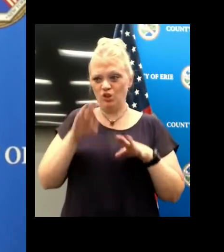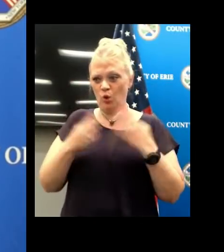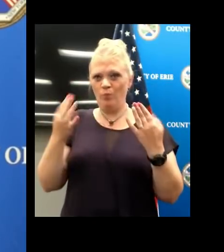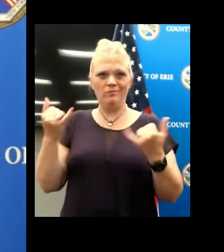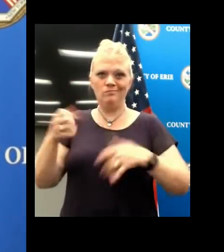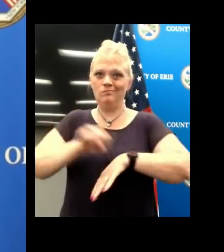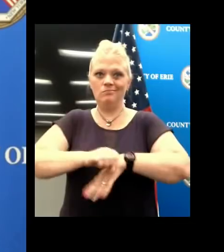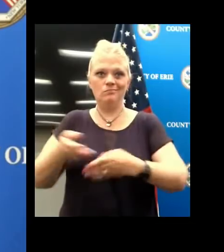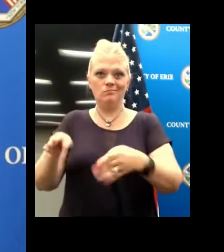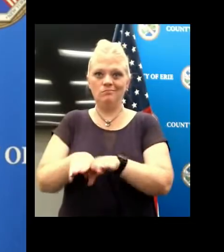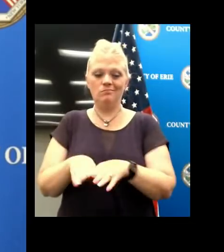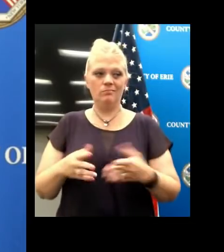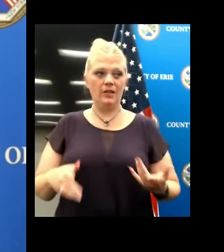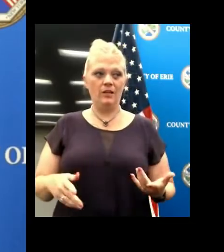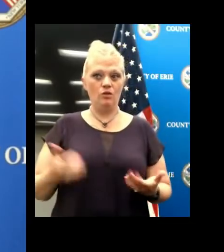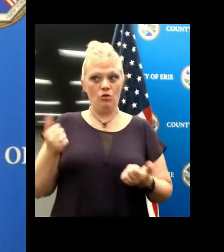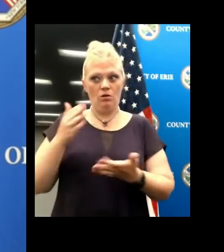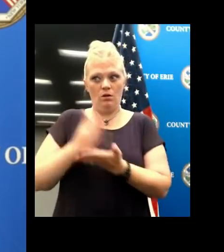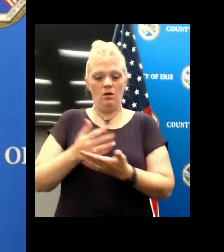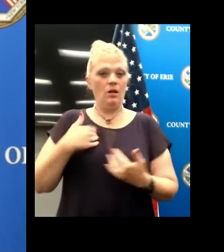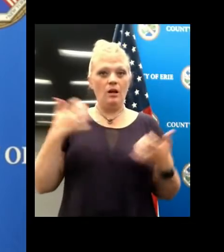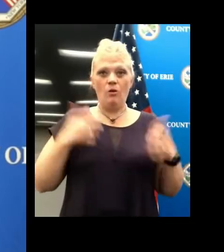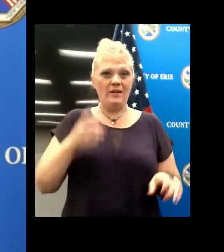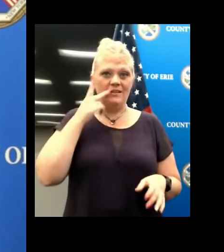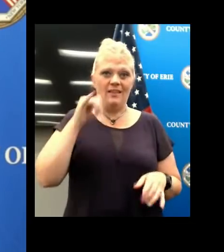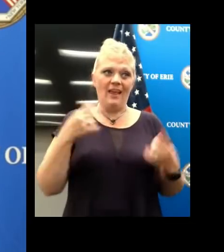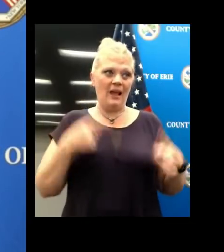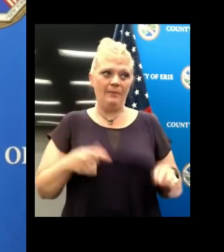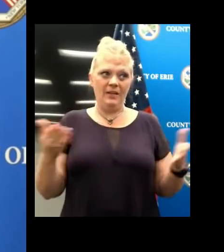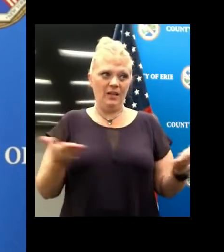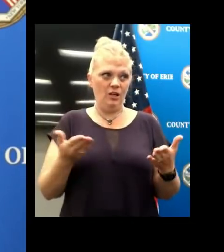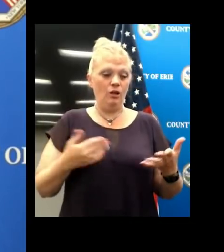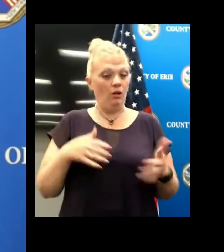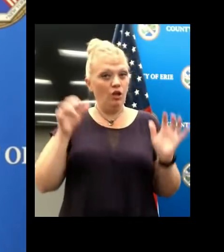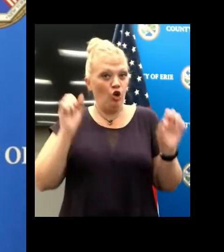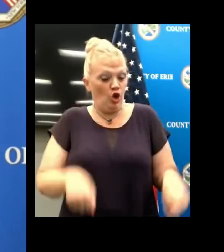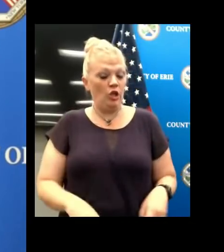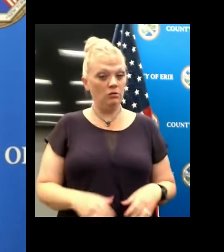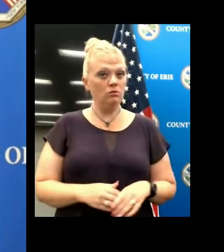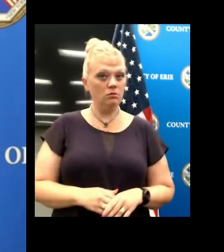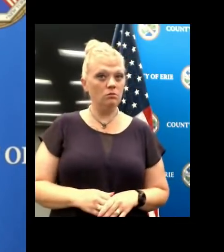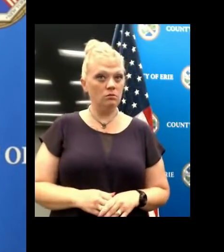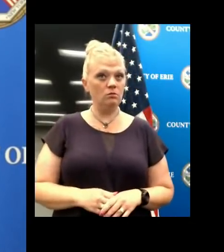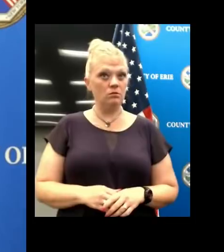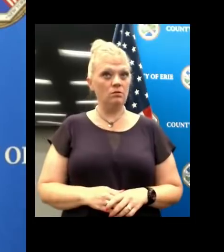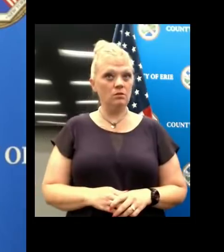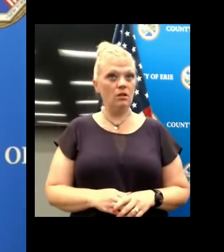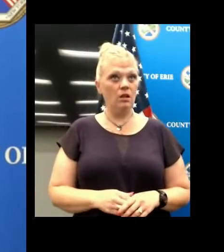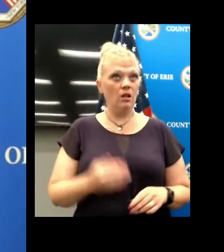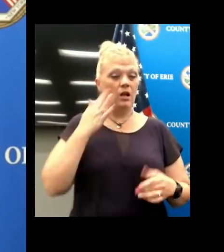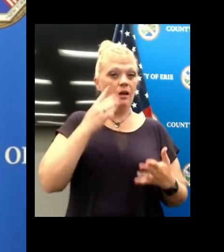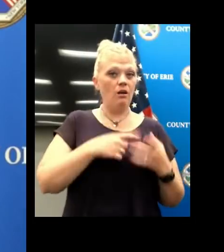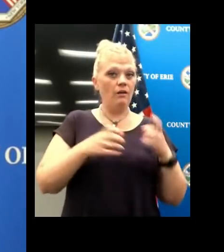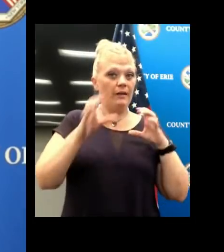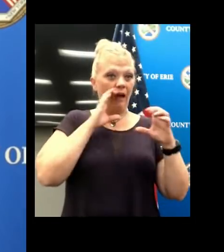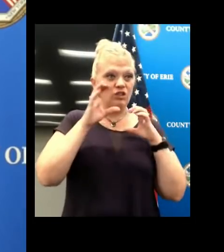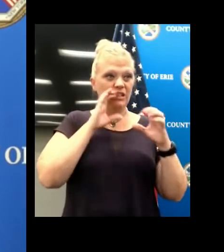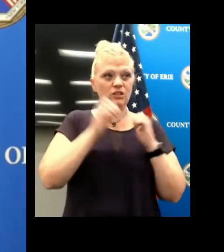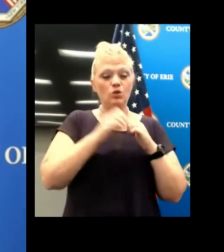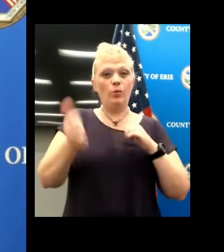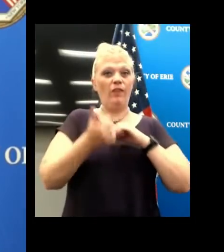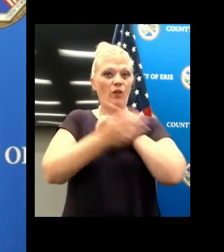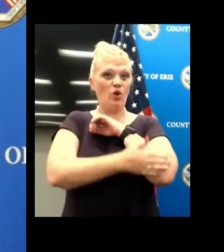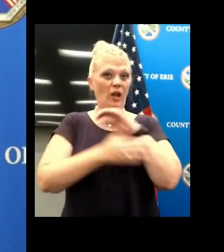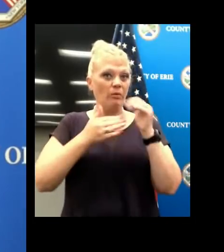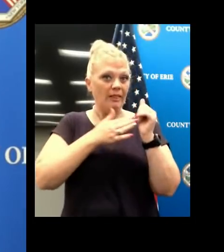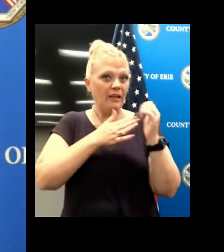stem the tide. And I do not want to see that happen here. It could happen. I know from the conversations I've had with other county